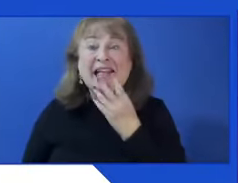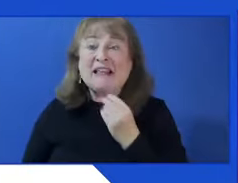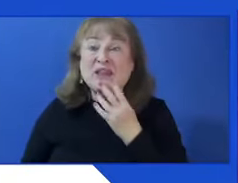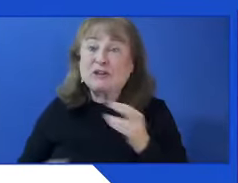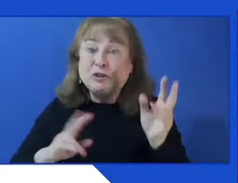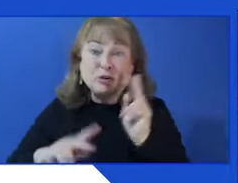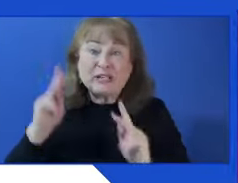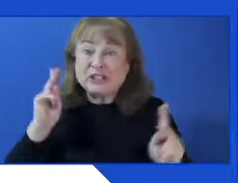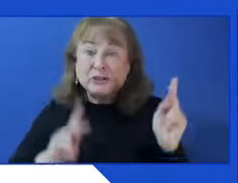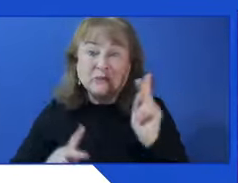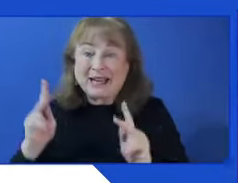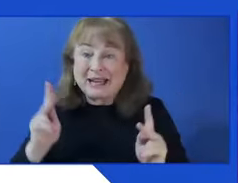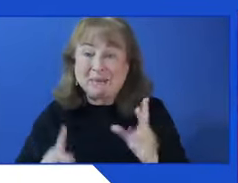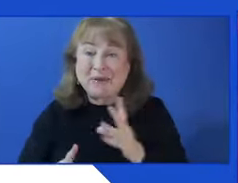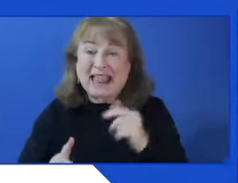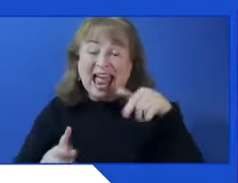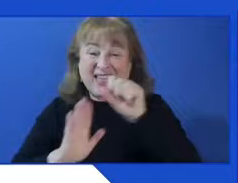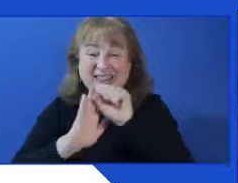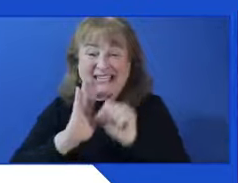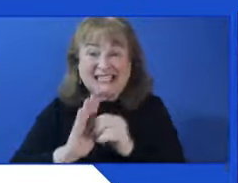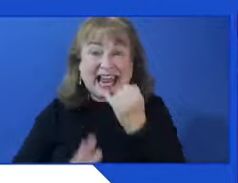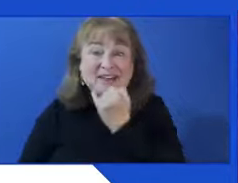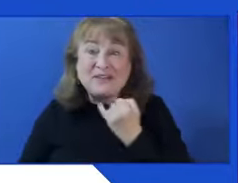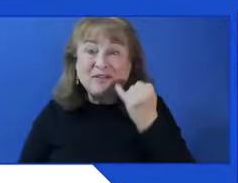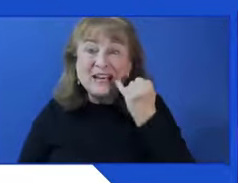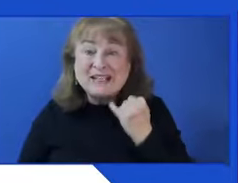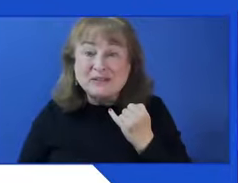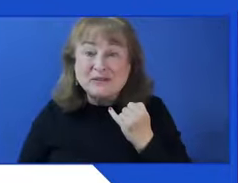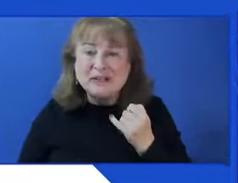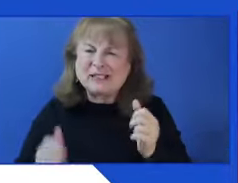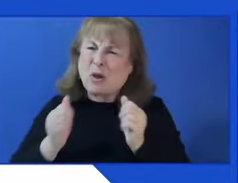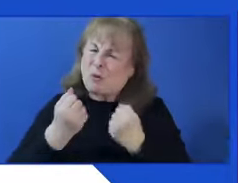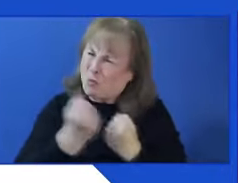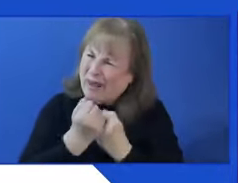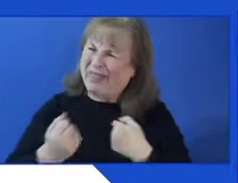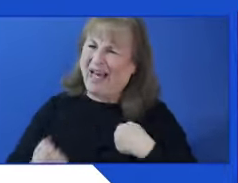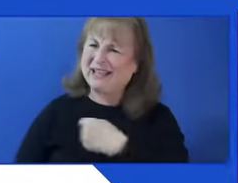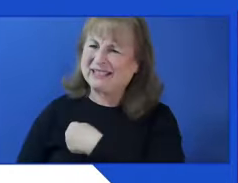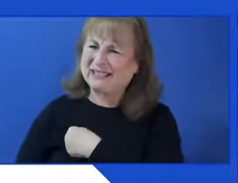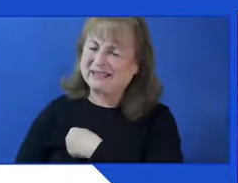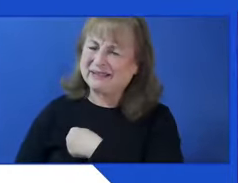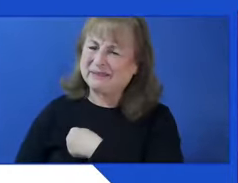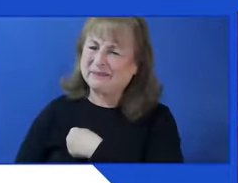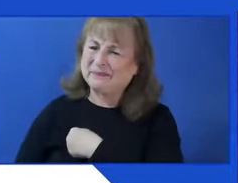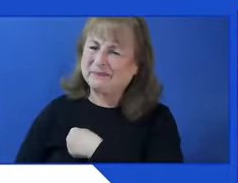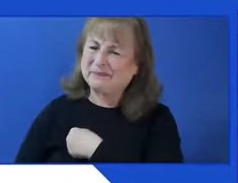people and the state of Israel is with us.